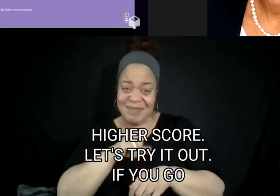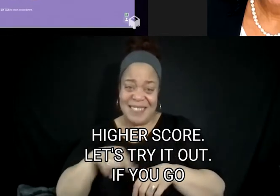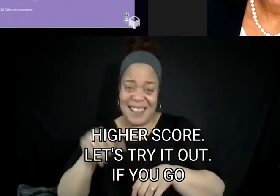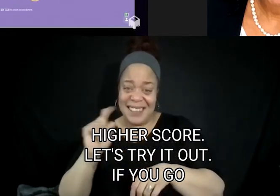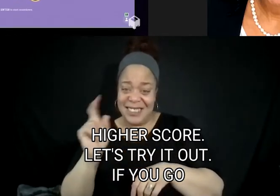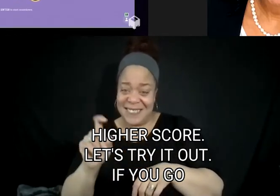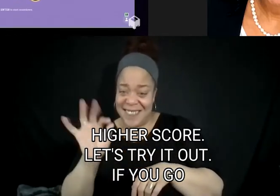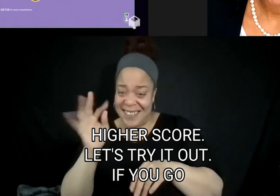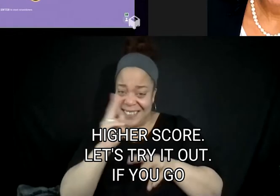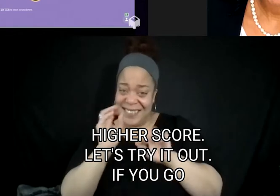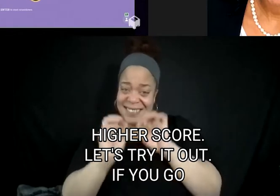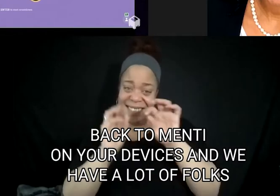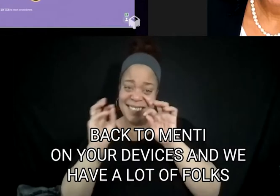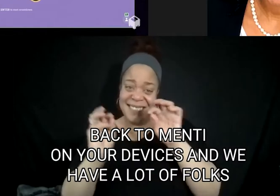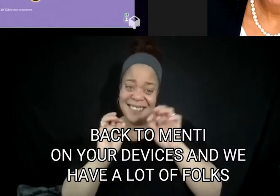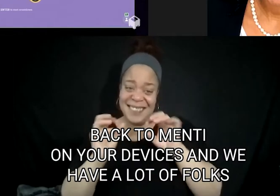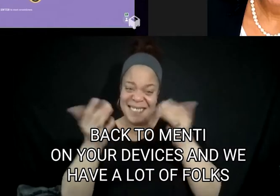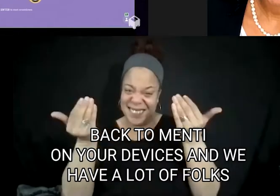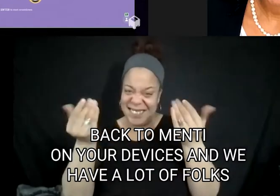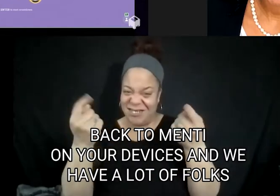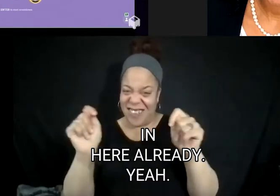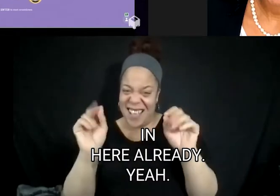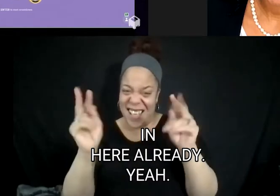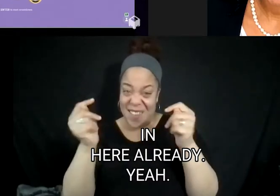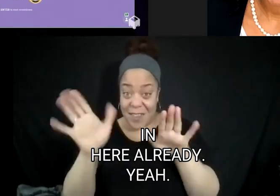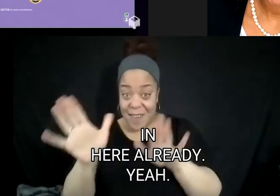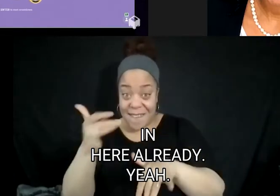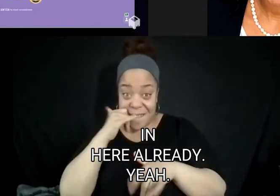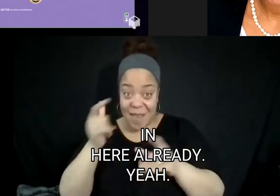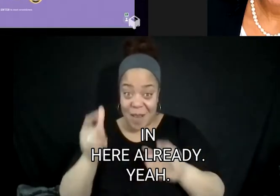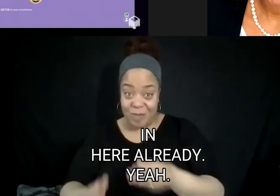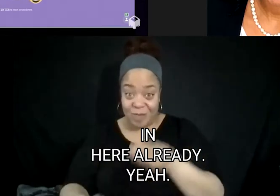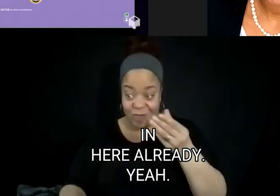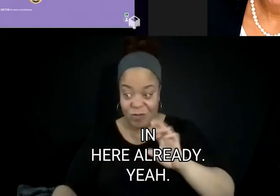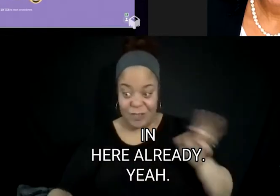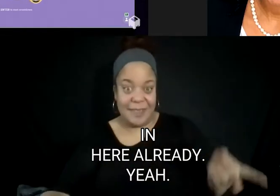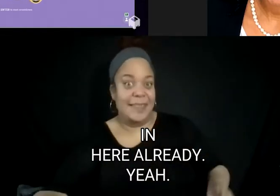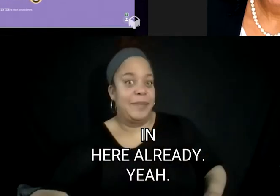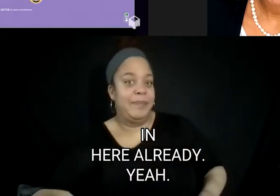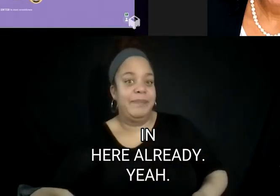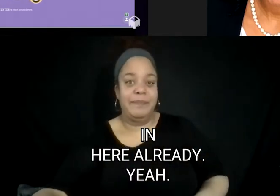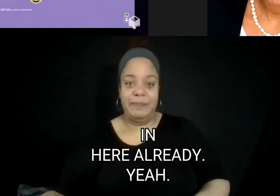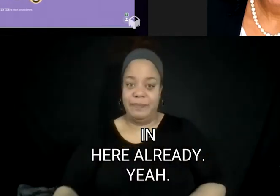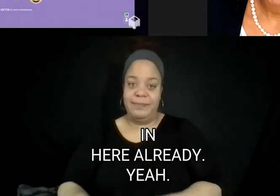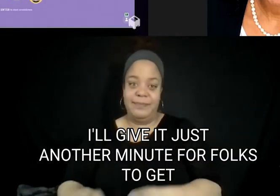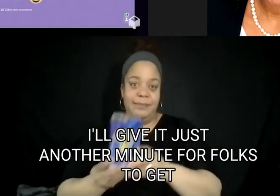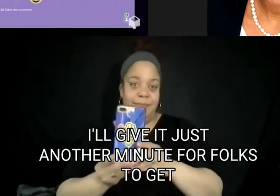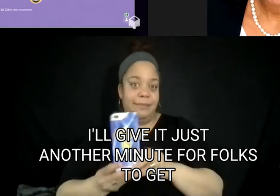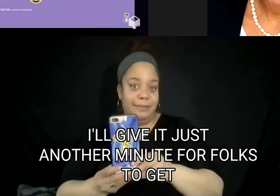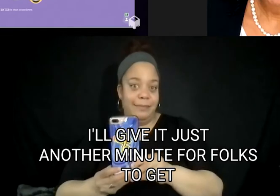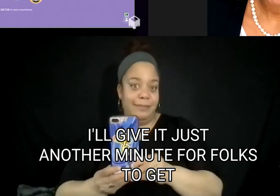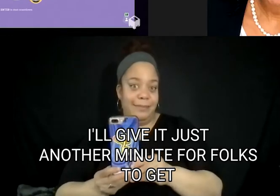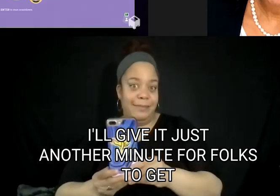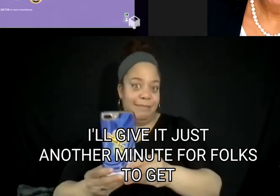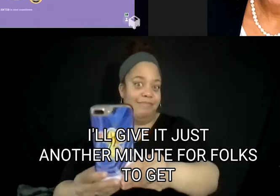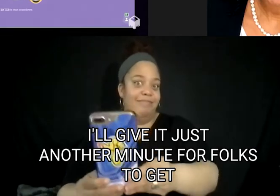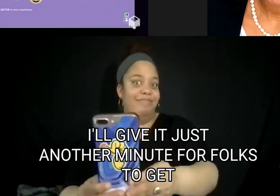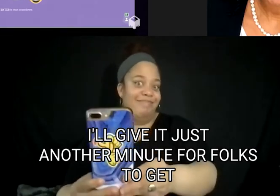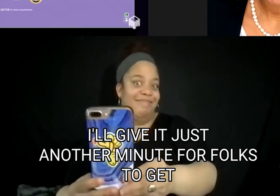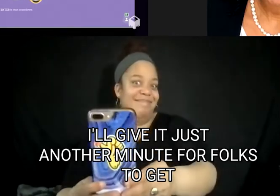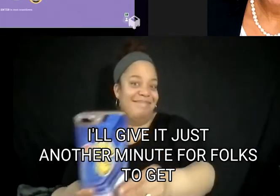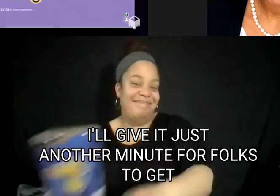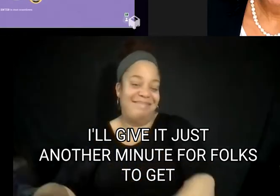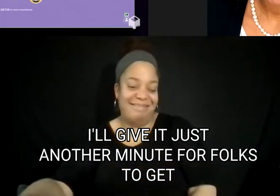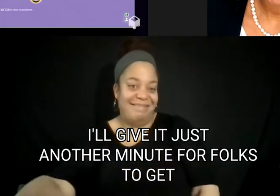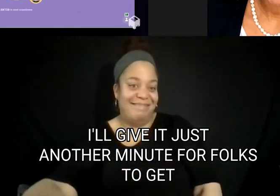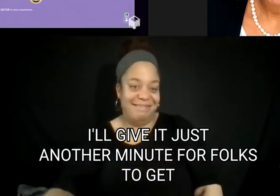Yeah. All right. I'll give it just another minute for folks to get there. And if you need to get there, you know, click on the link in the